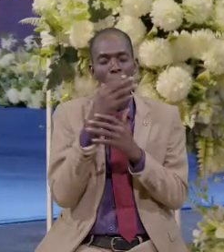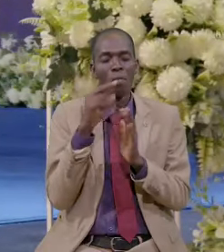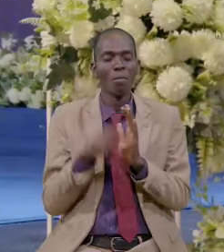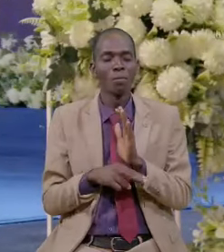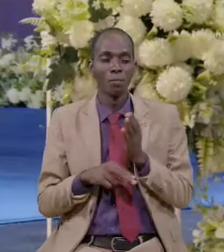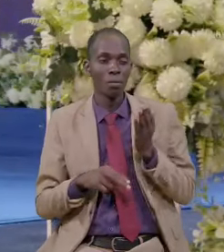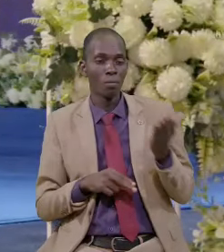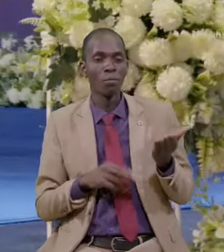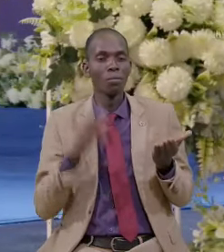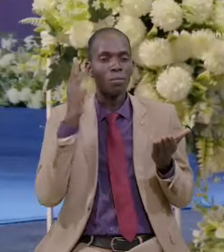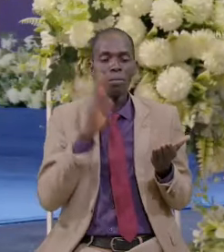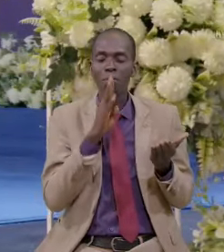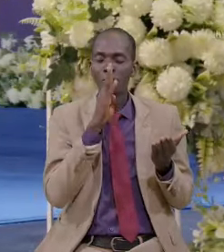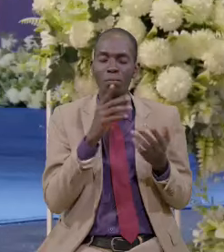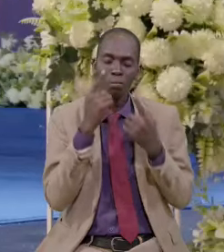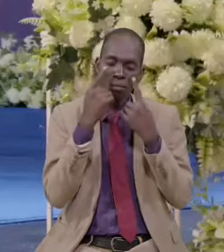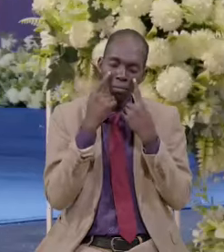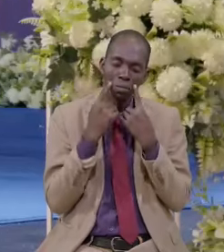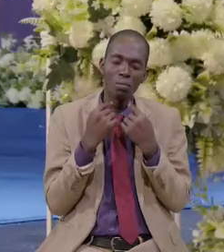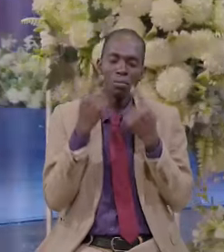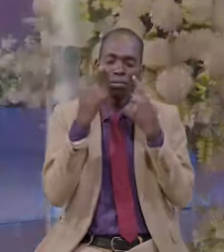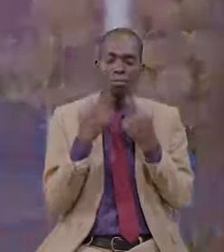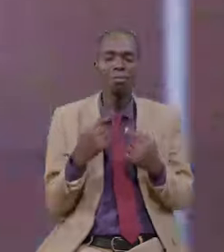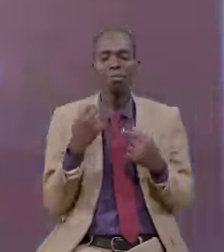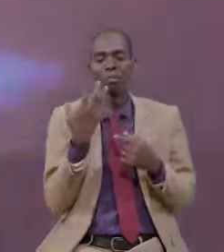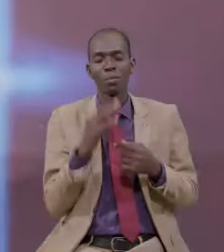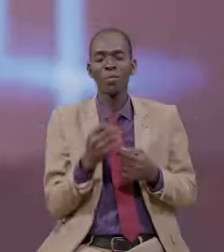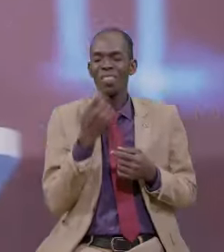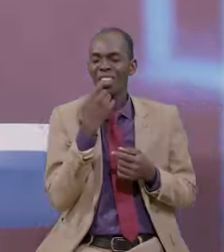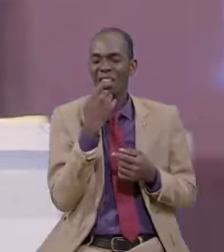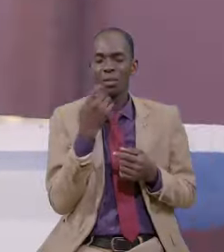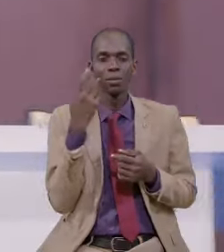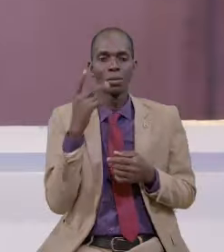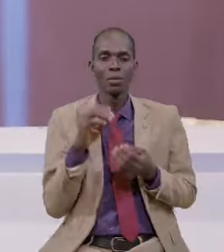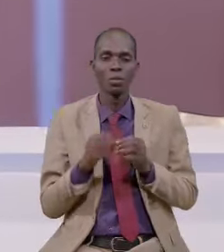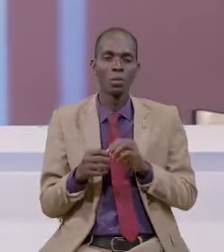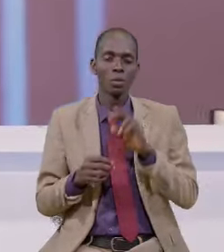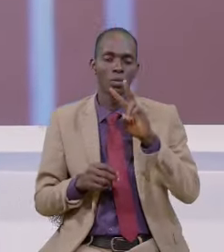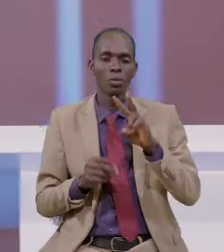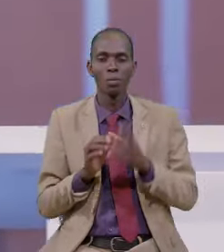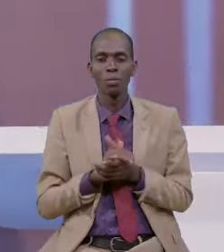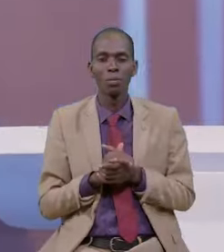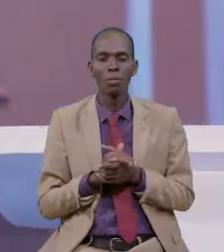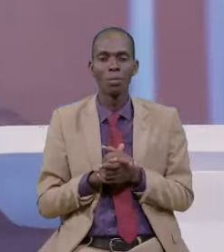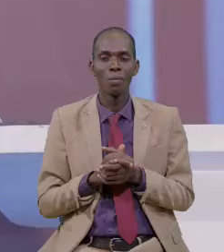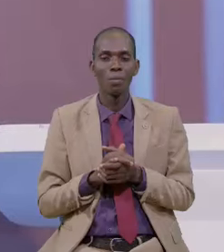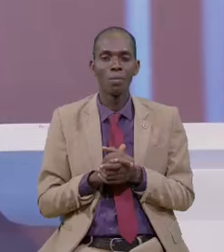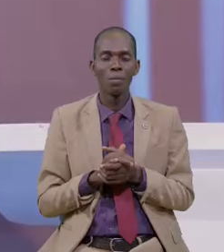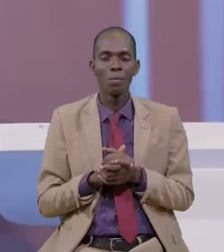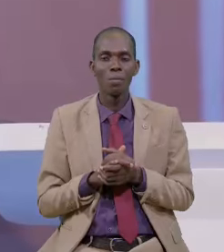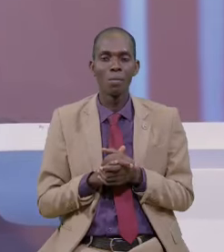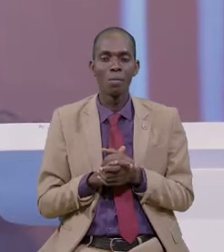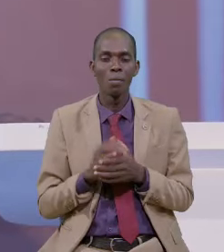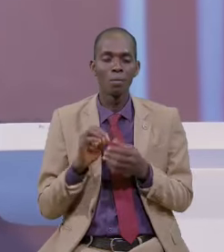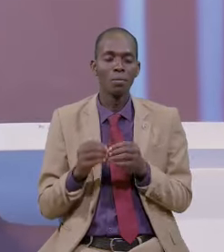be weeping and gnashing of teeth. Look at number two here. Number two here, we're looking at the